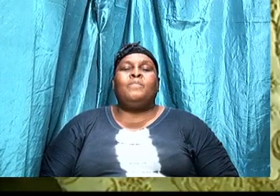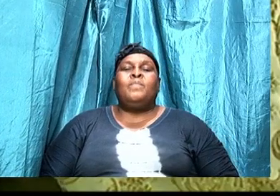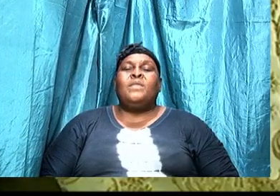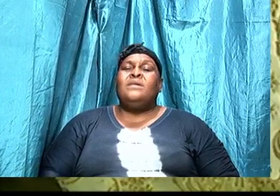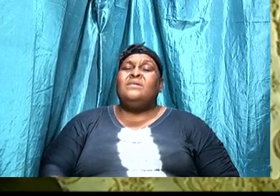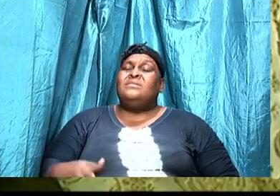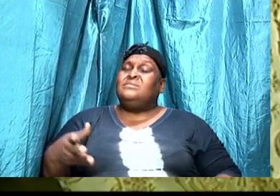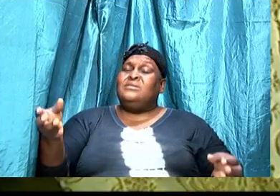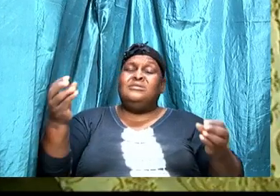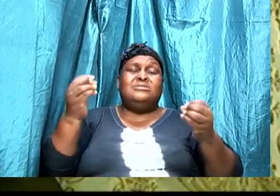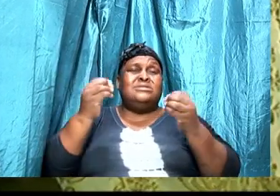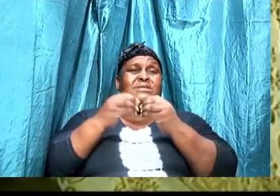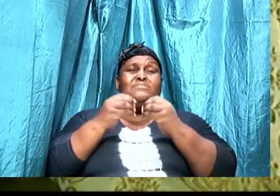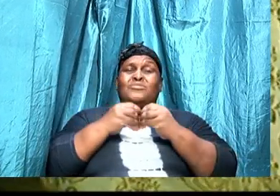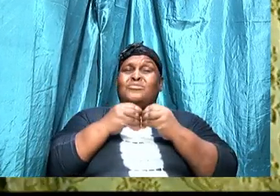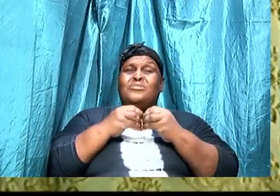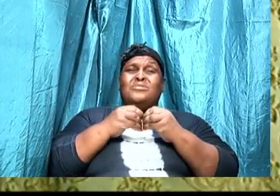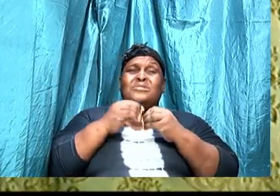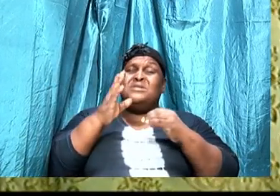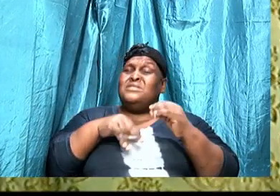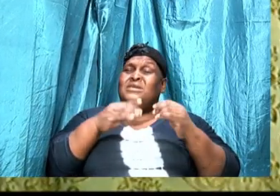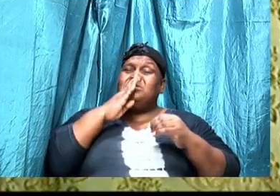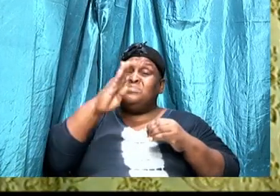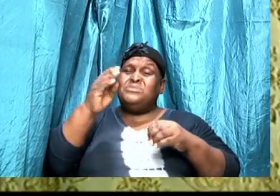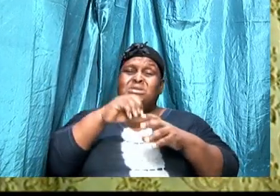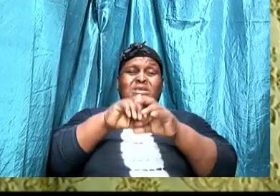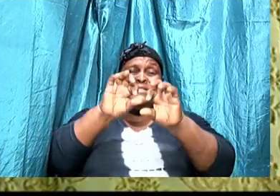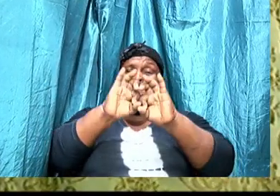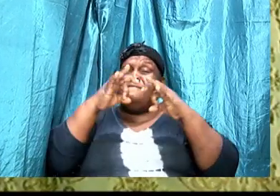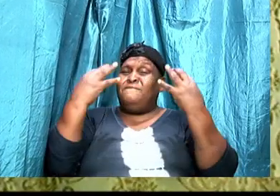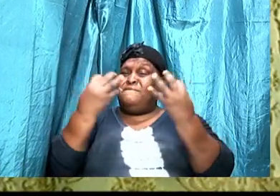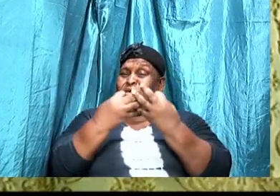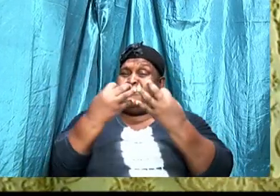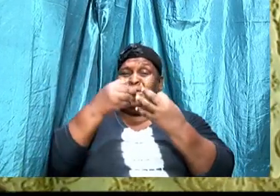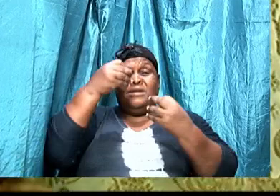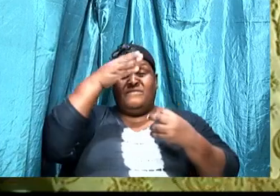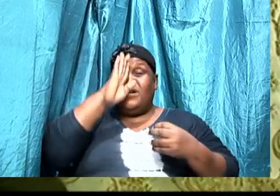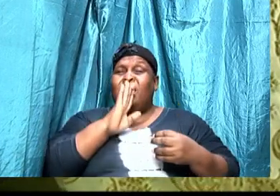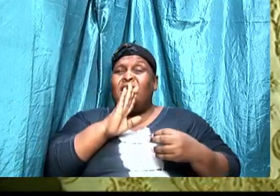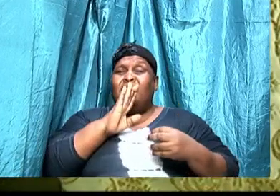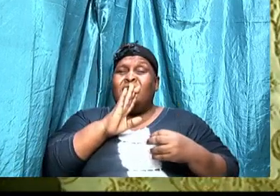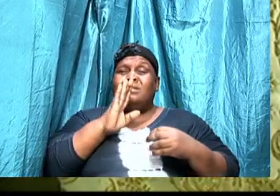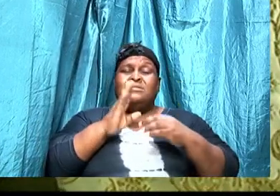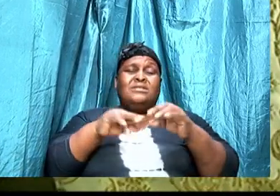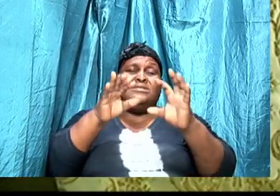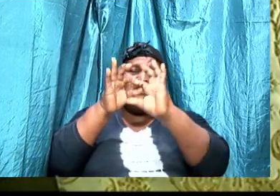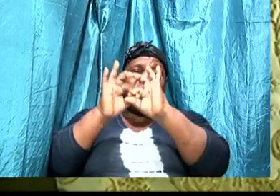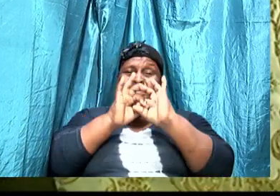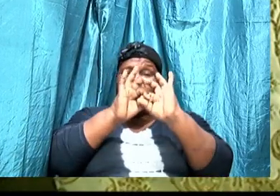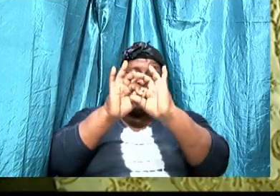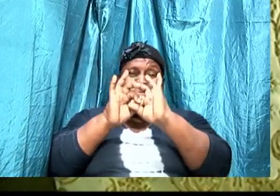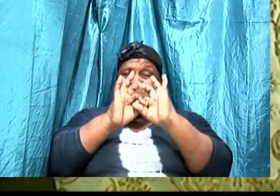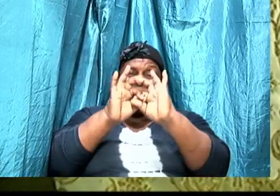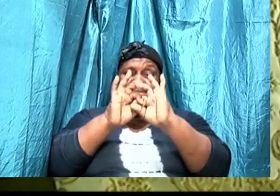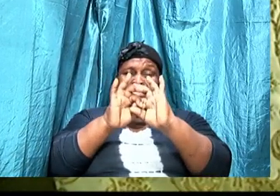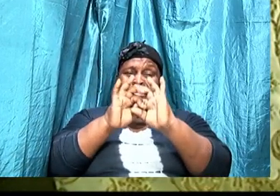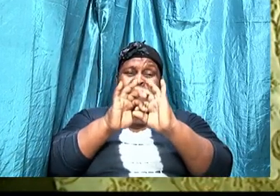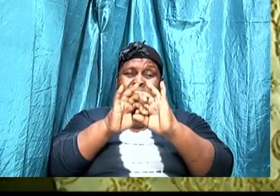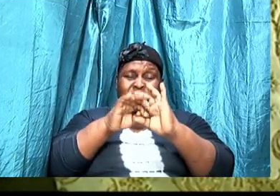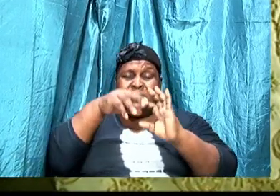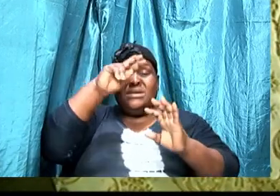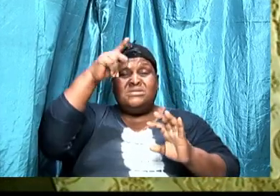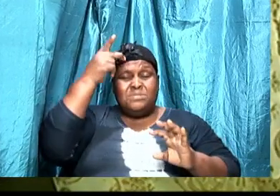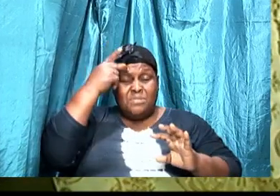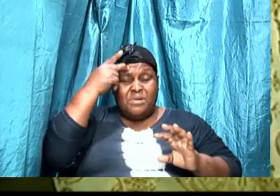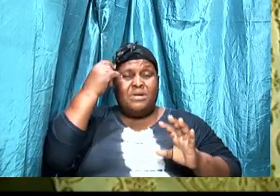there is more to us being the body of Christ than the unity that involves there. Yes, Paul identifies and Paul